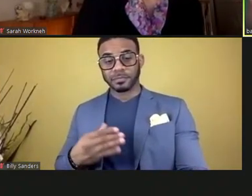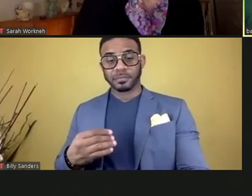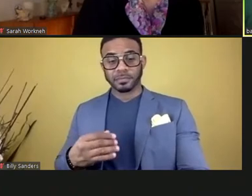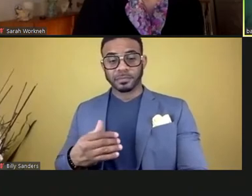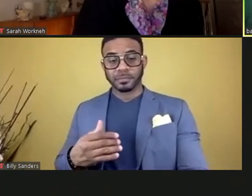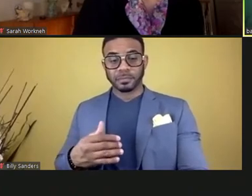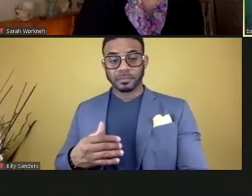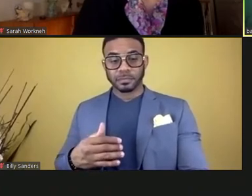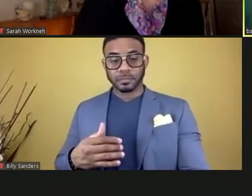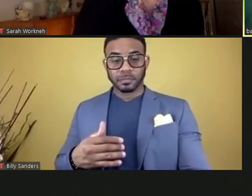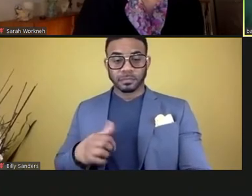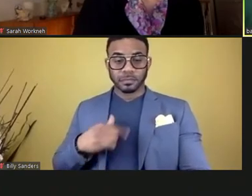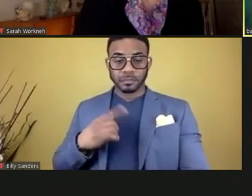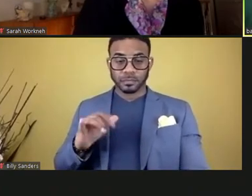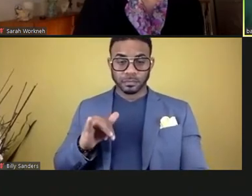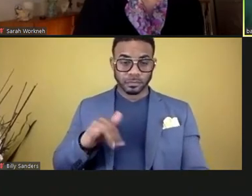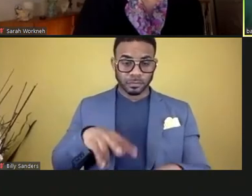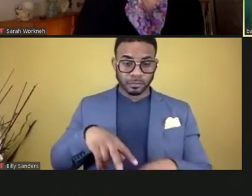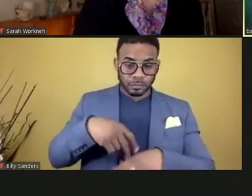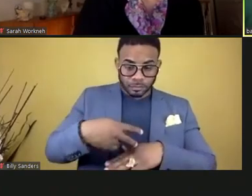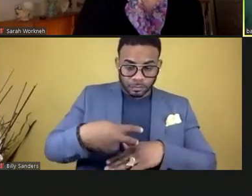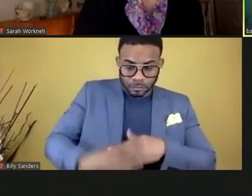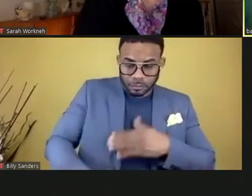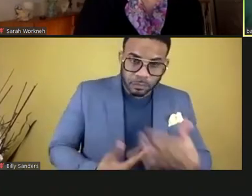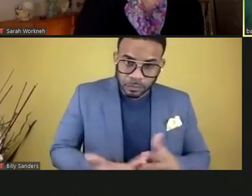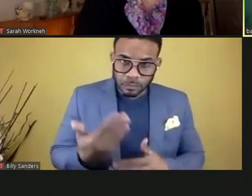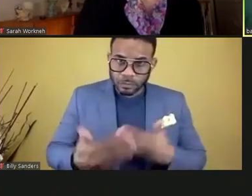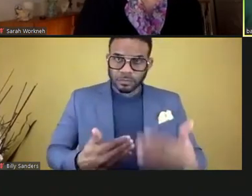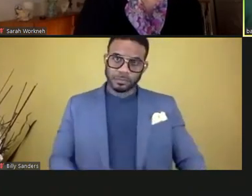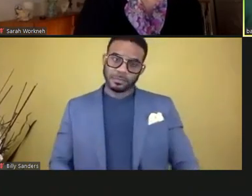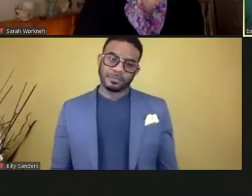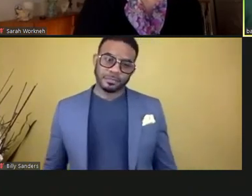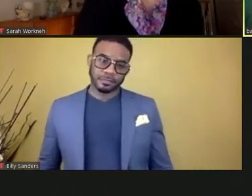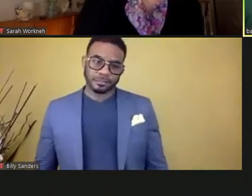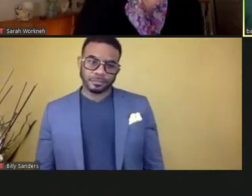And we're kind of like stumbling through this whole process.